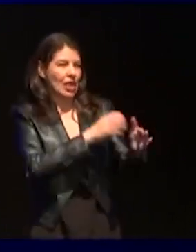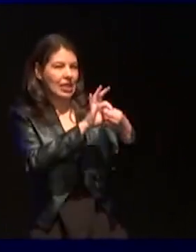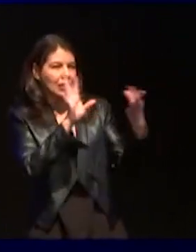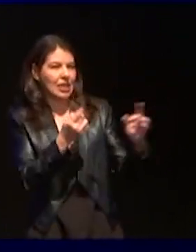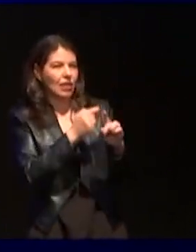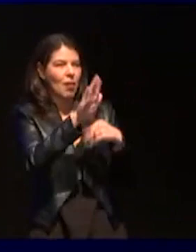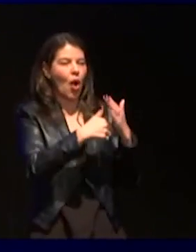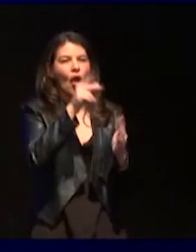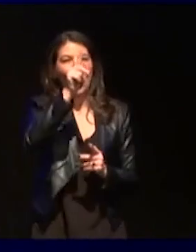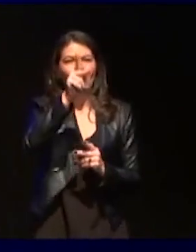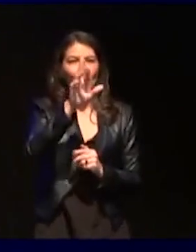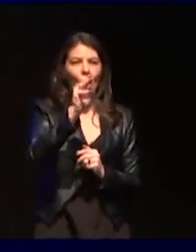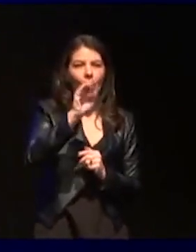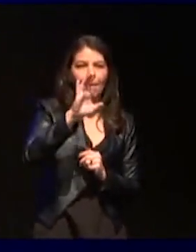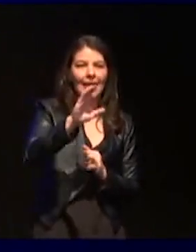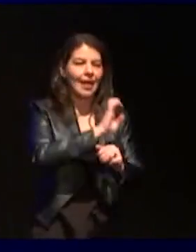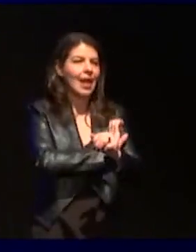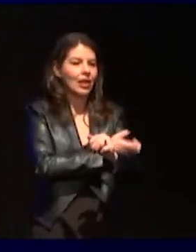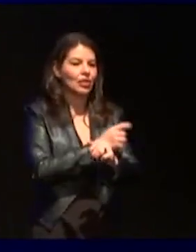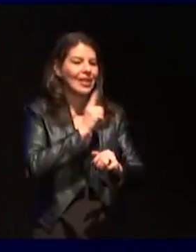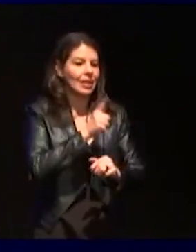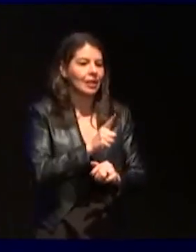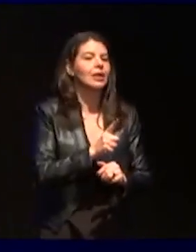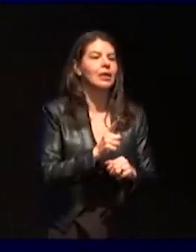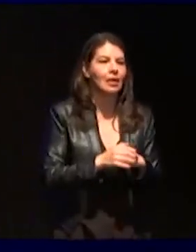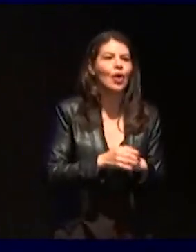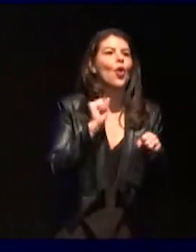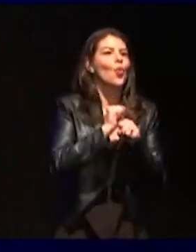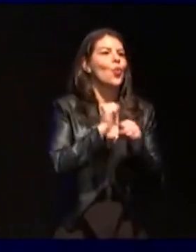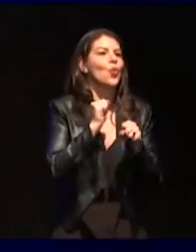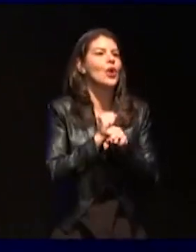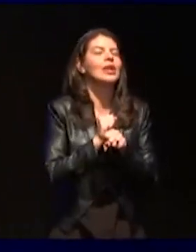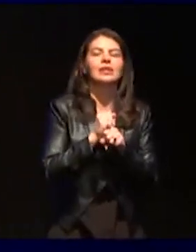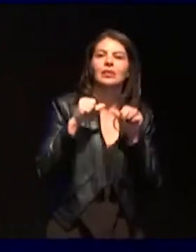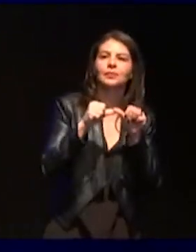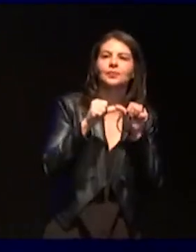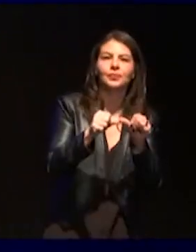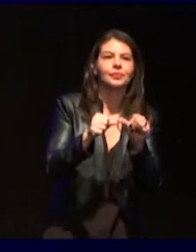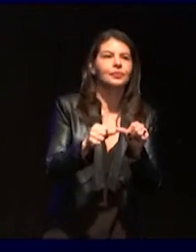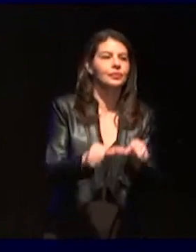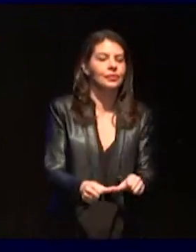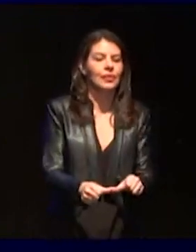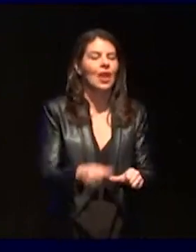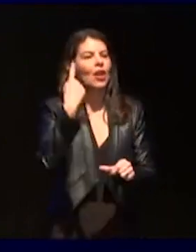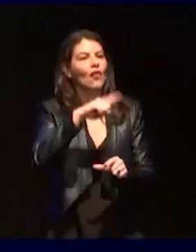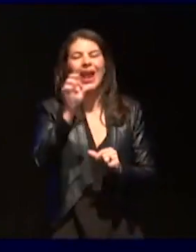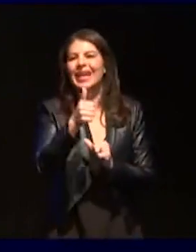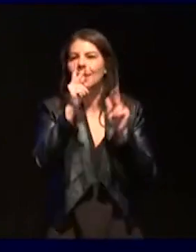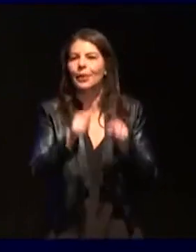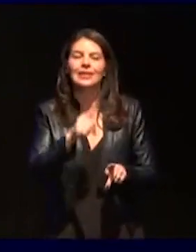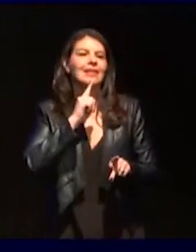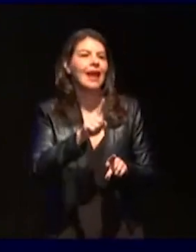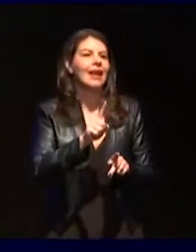the karmic energy that works systematically for anyone who's put